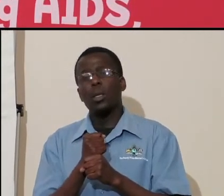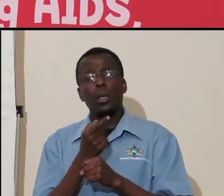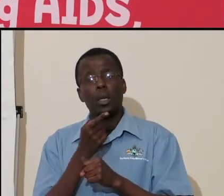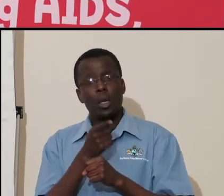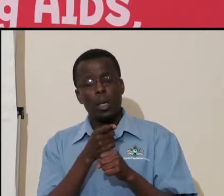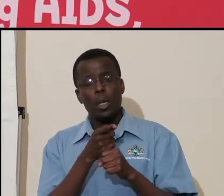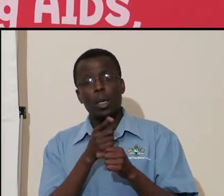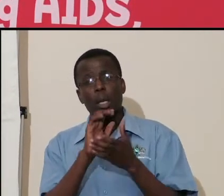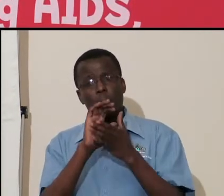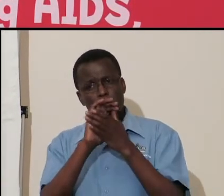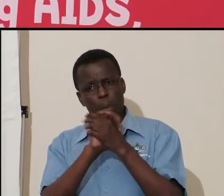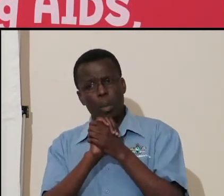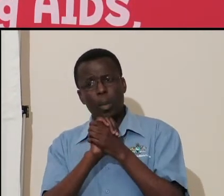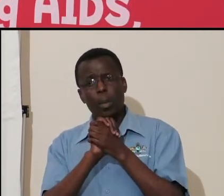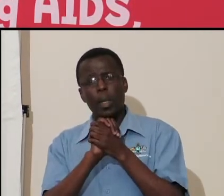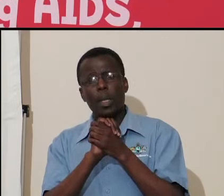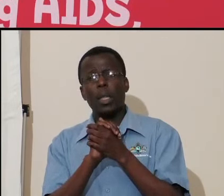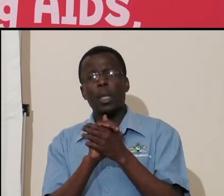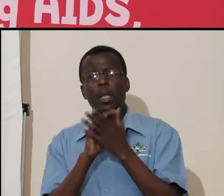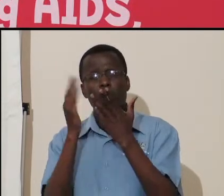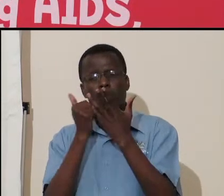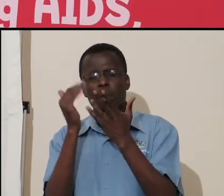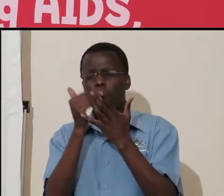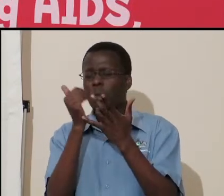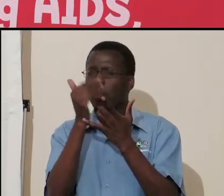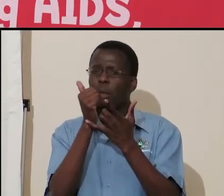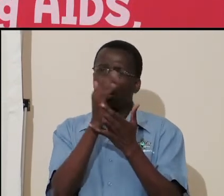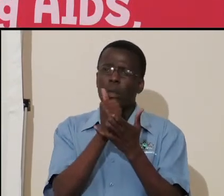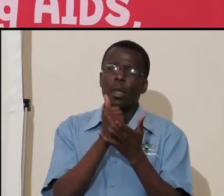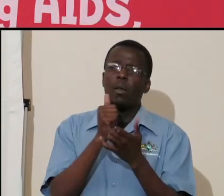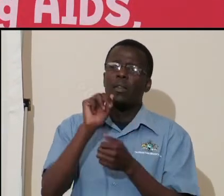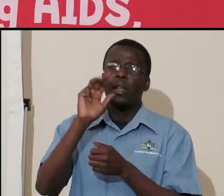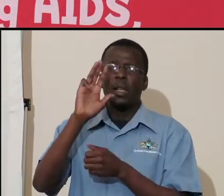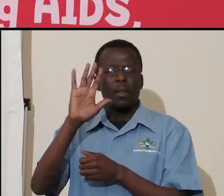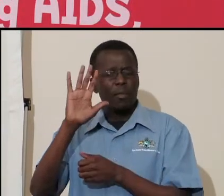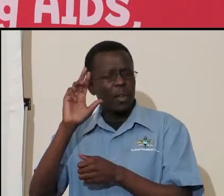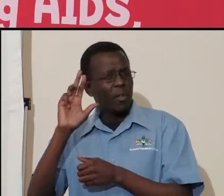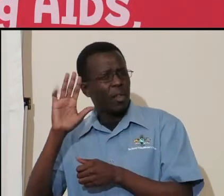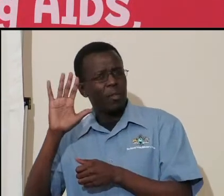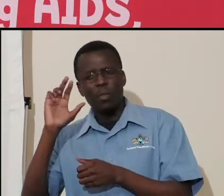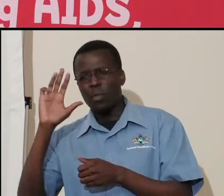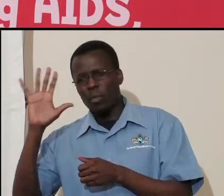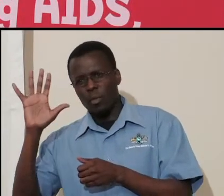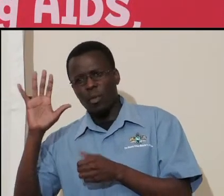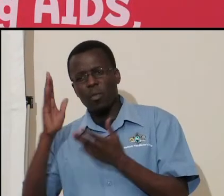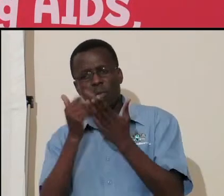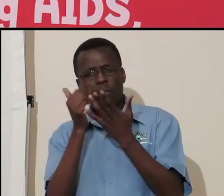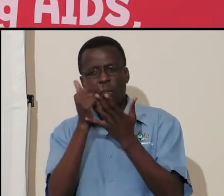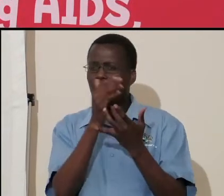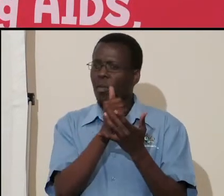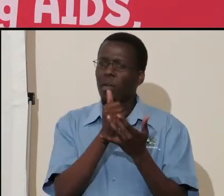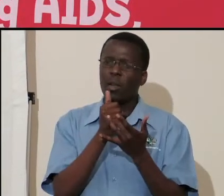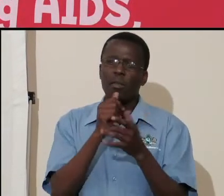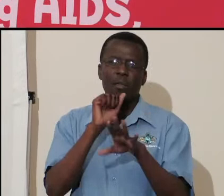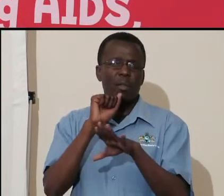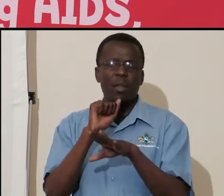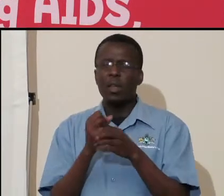have achieved all the 95s you can think of and all the 95s you can